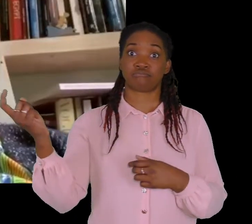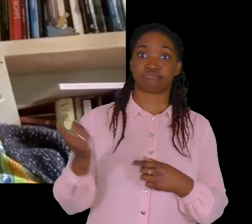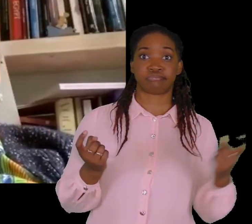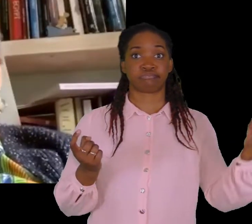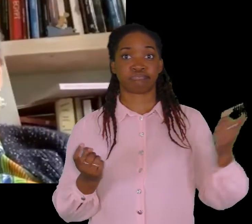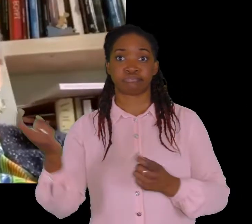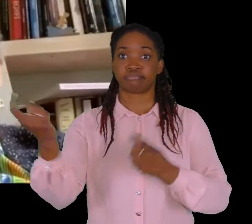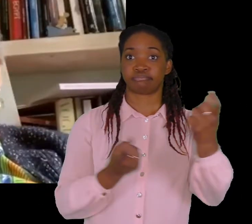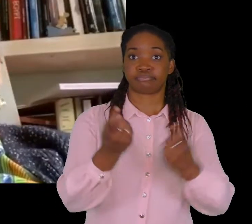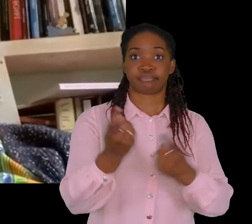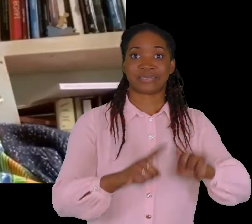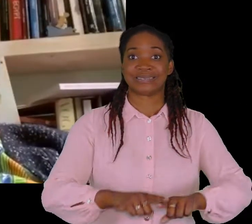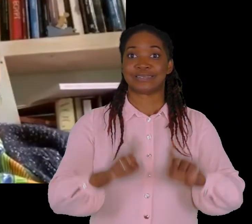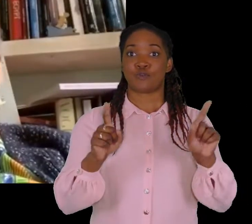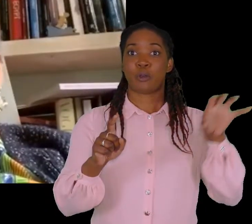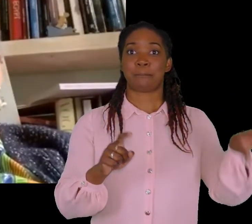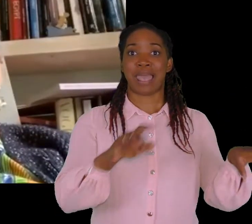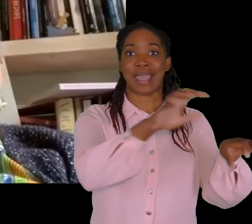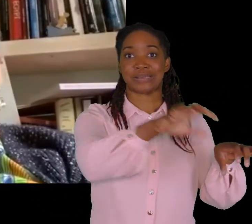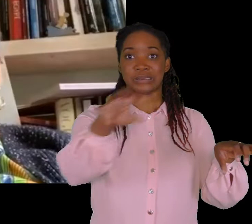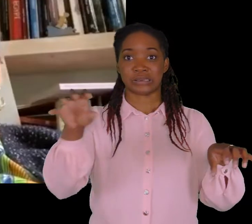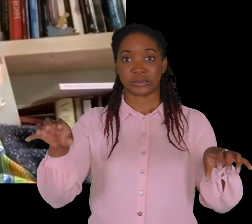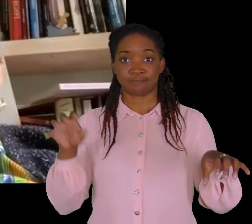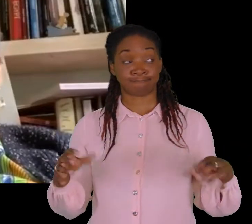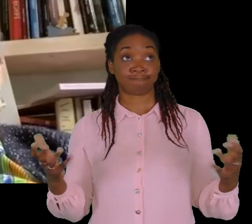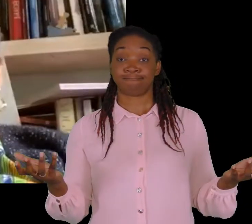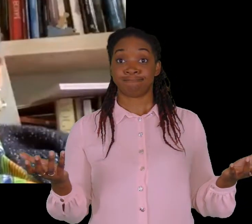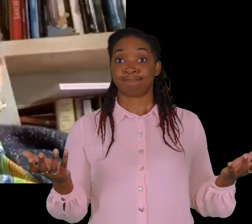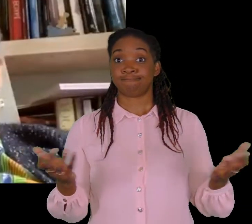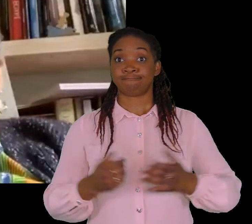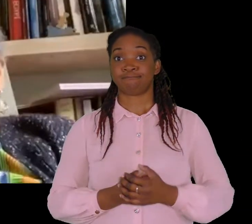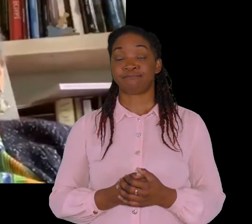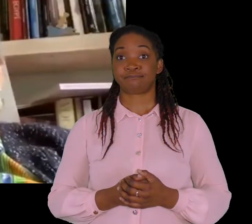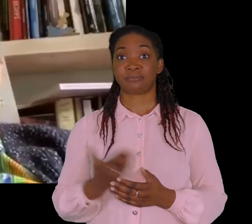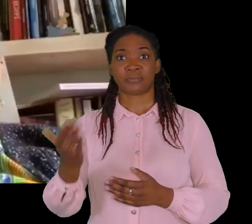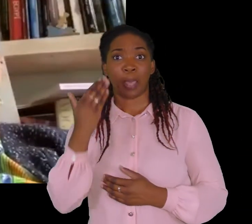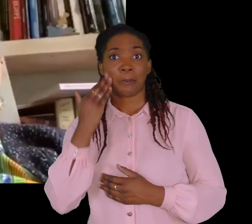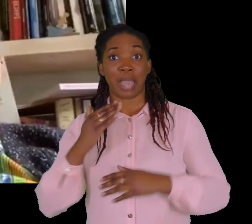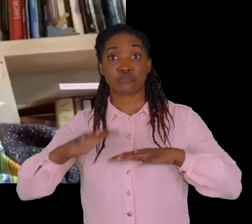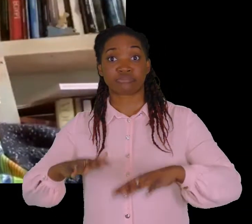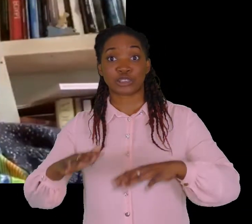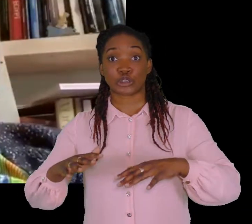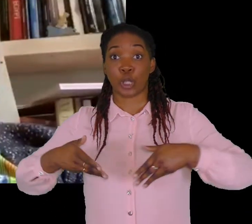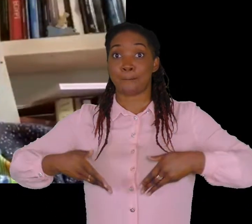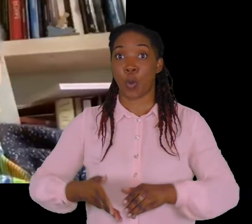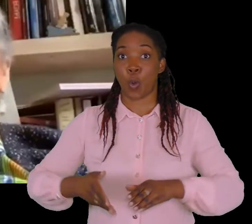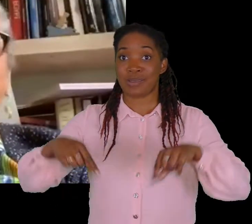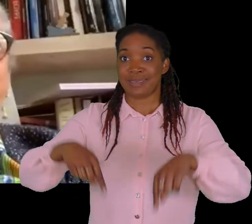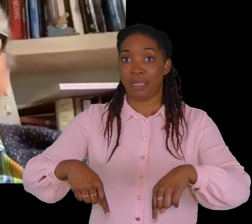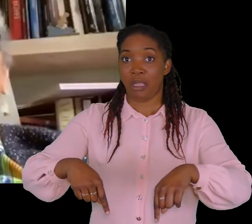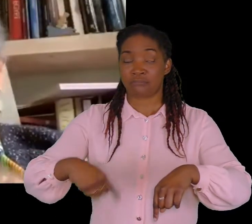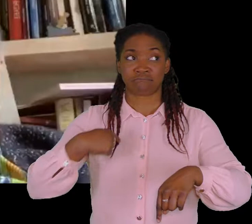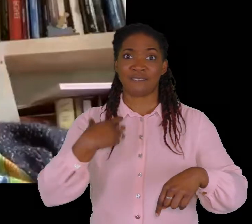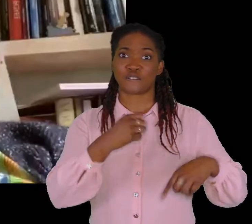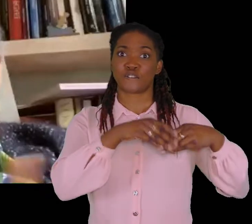if the Black British people that were born here, I had friends that were Nigerian and Jamaican. I